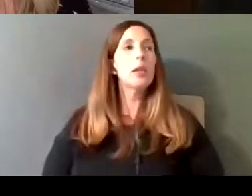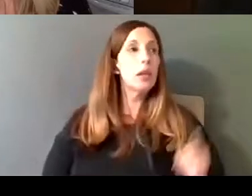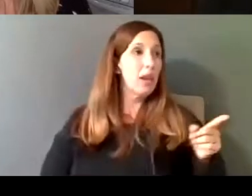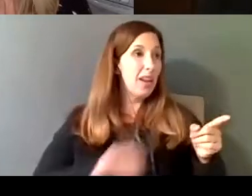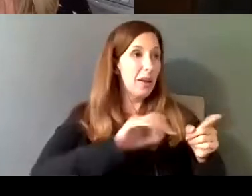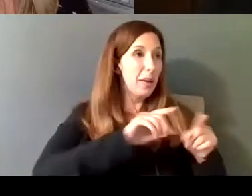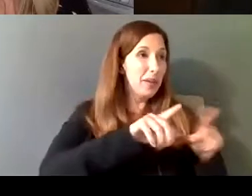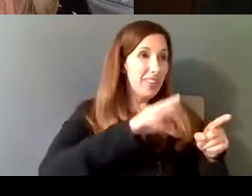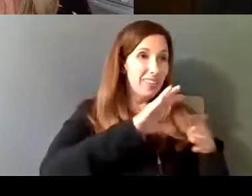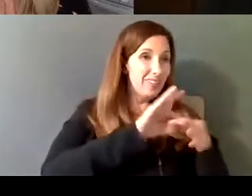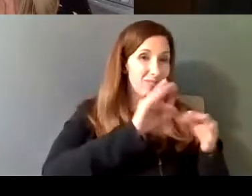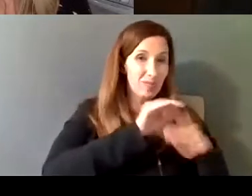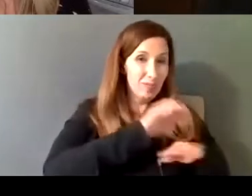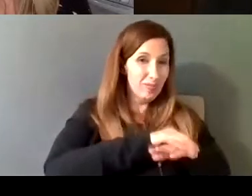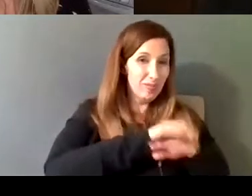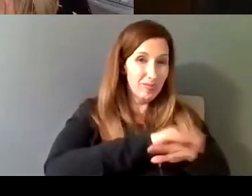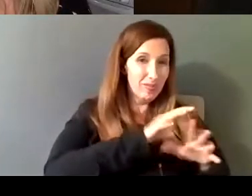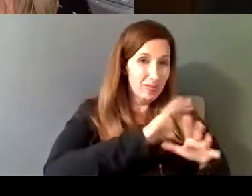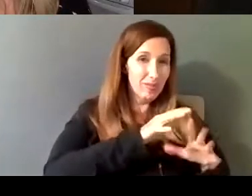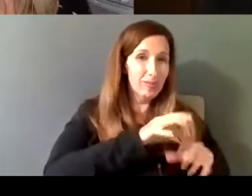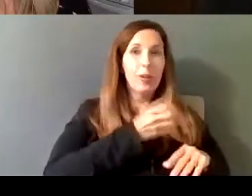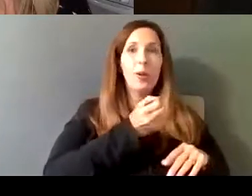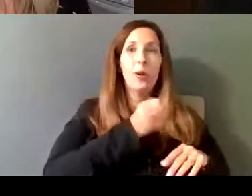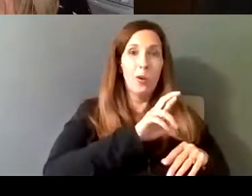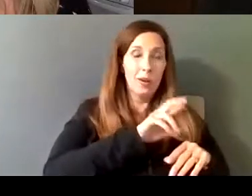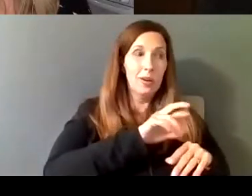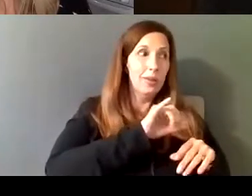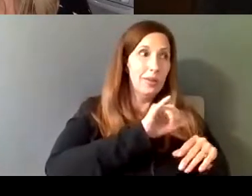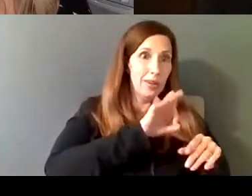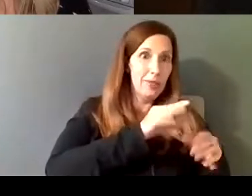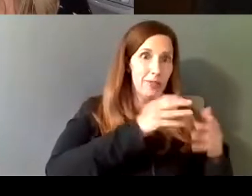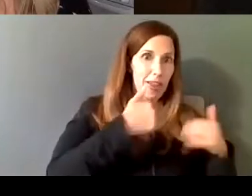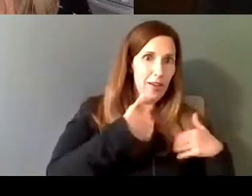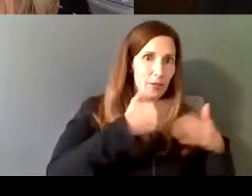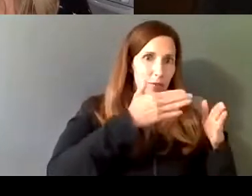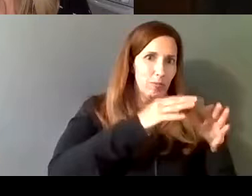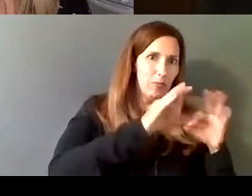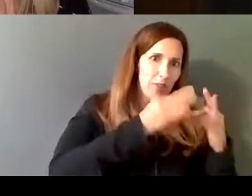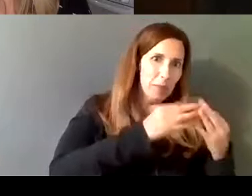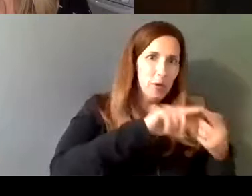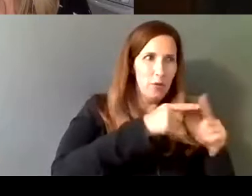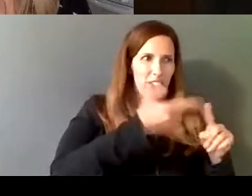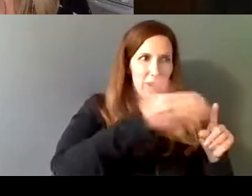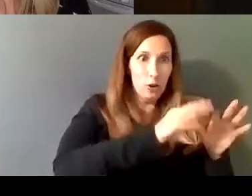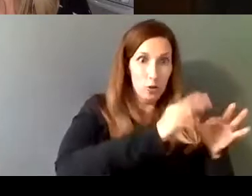don't speak English, or if they have someone on the phone with them who's indicating that I need a translator or an interpreter,